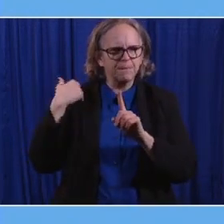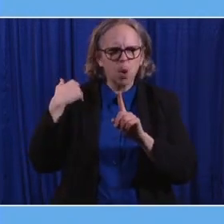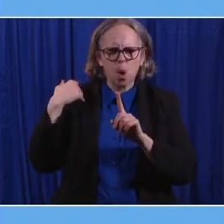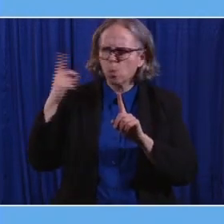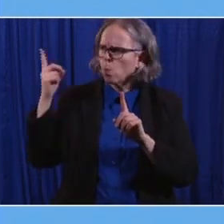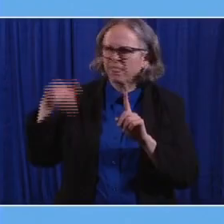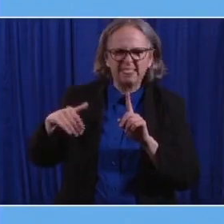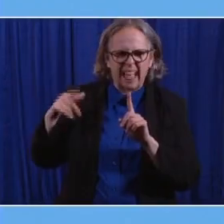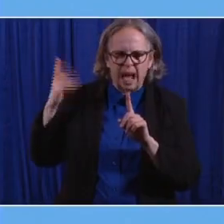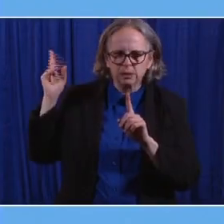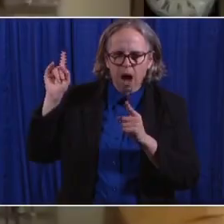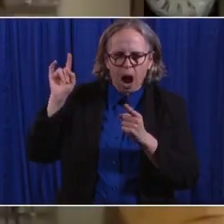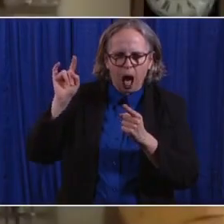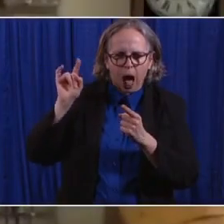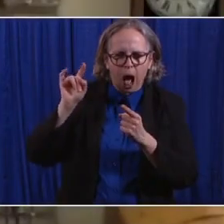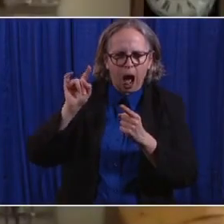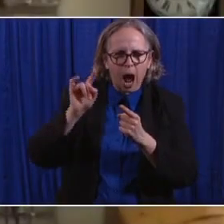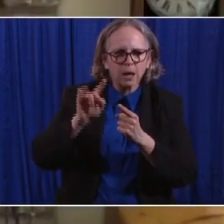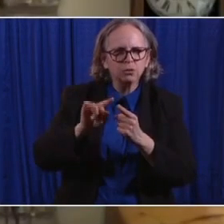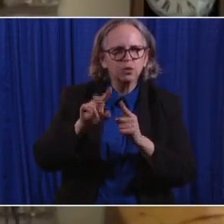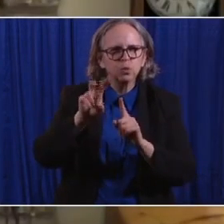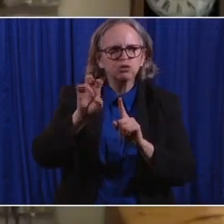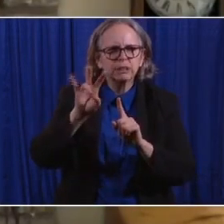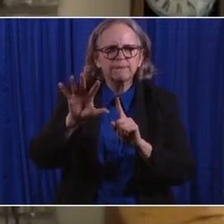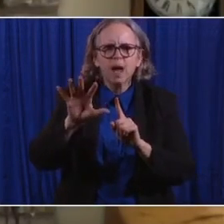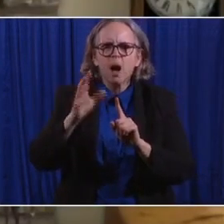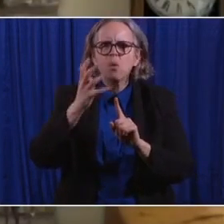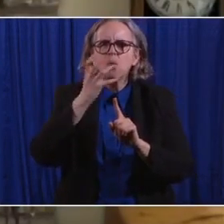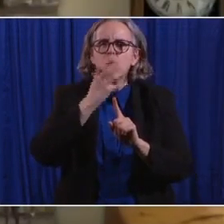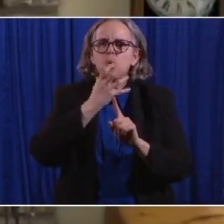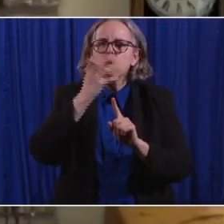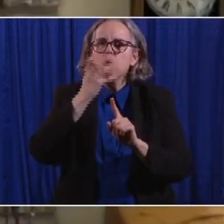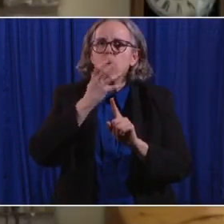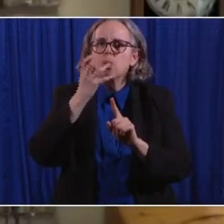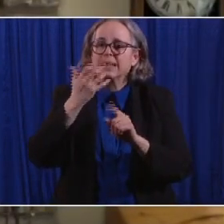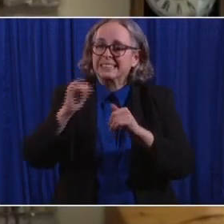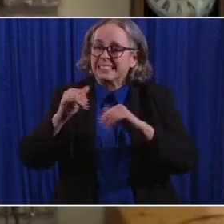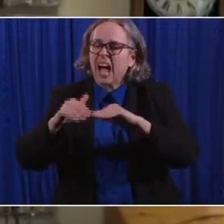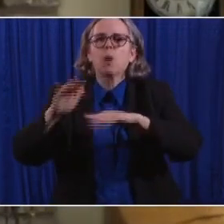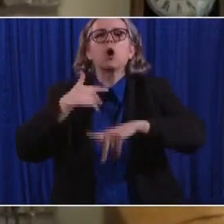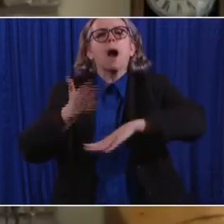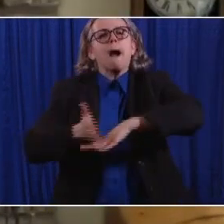for the highest county, 1,200. So that's great progress.